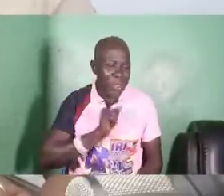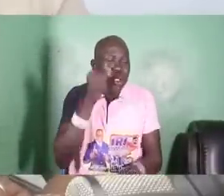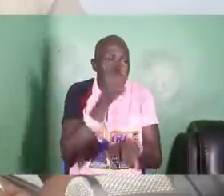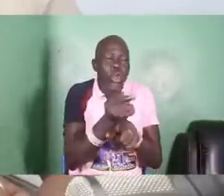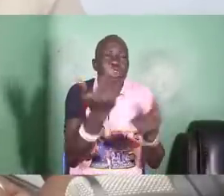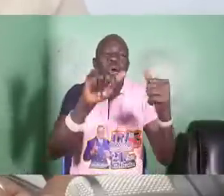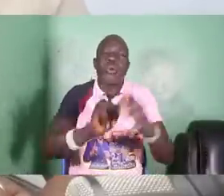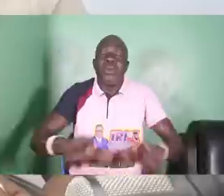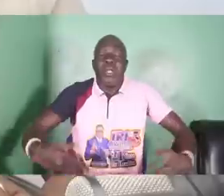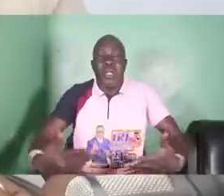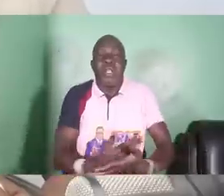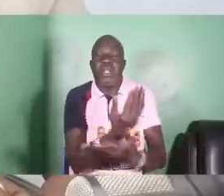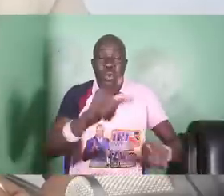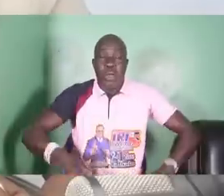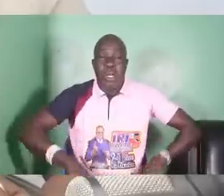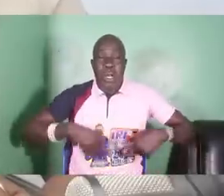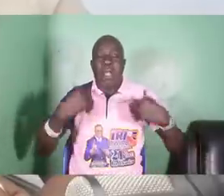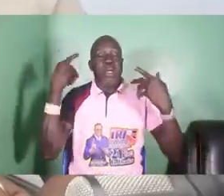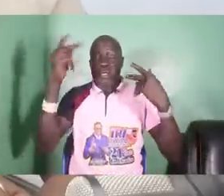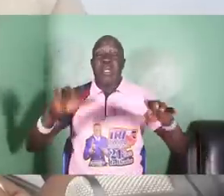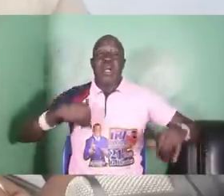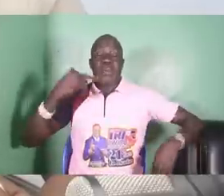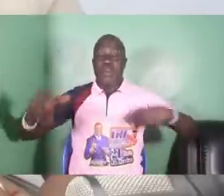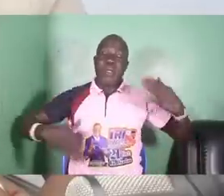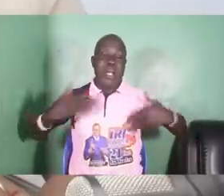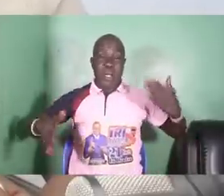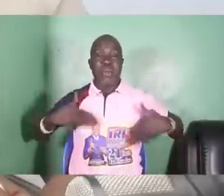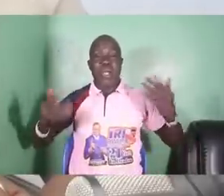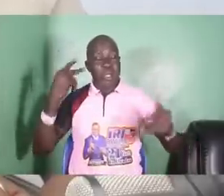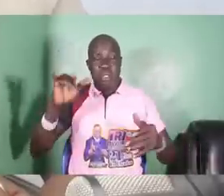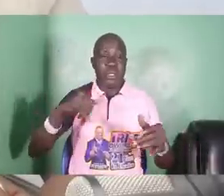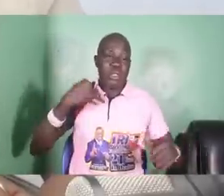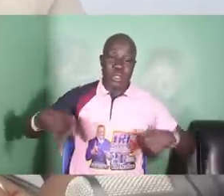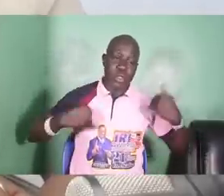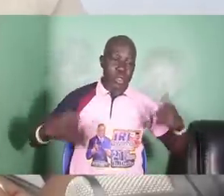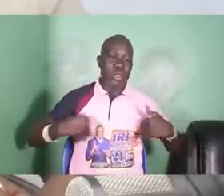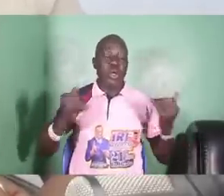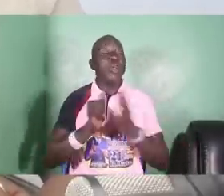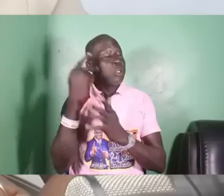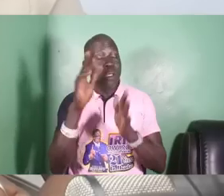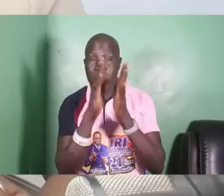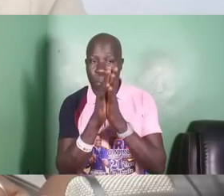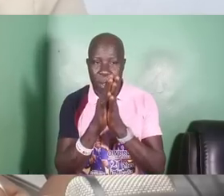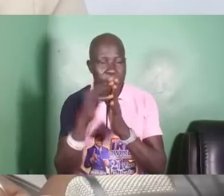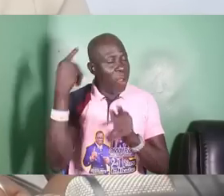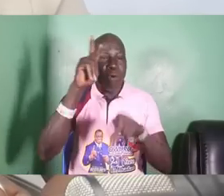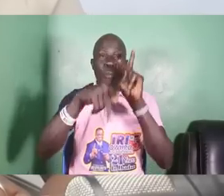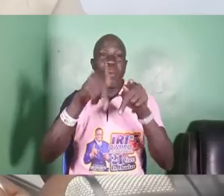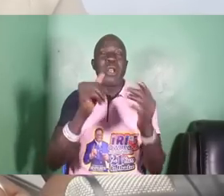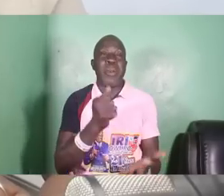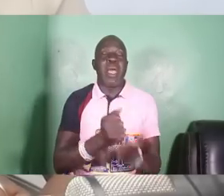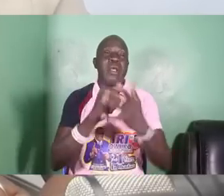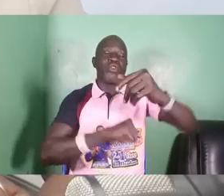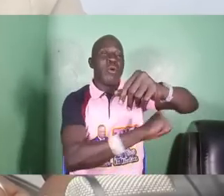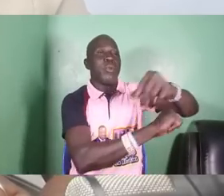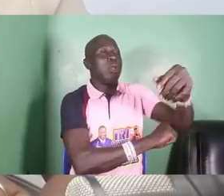daye ni tuntun. She just come to the new world. E wa wo idunnu. Come and see the happiness. E wa wo ayo. The joy. E wa wo adura. The prayer. Fun awon to ran lowo. For the